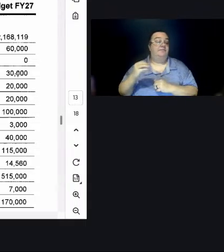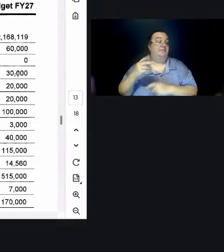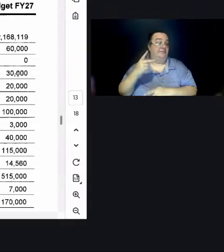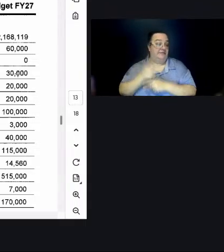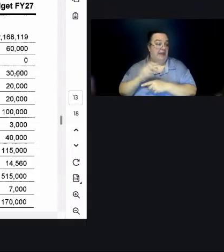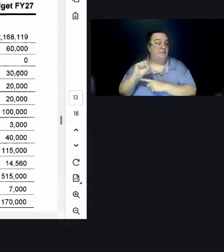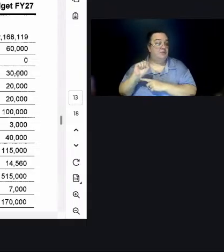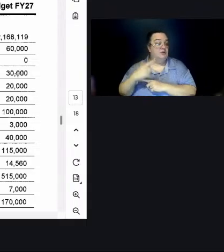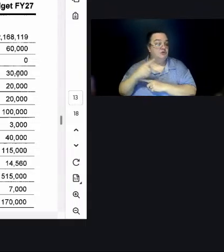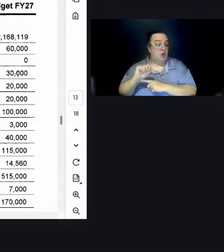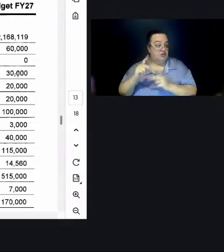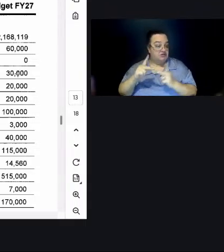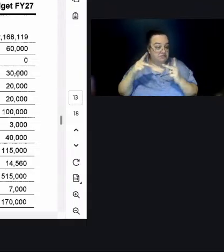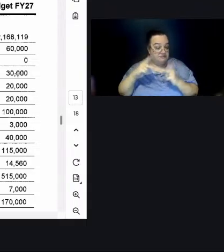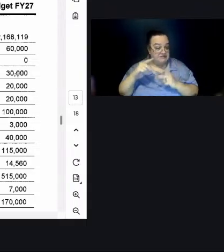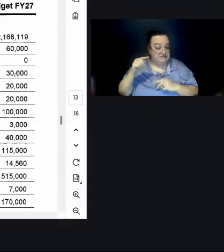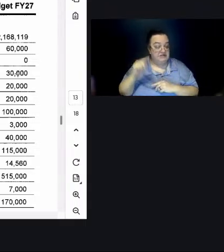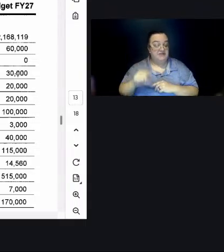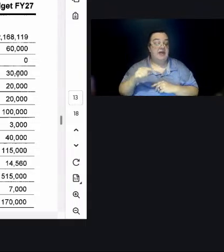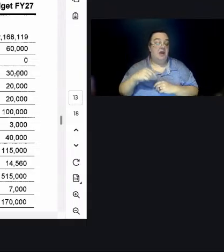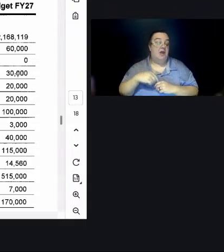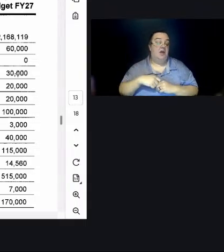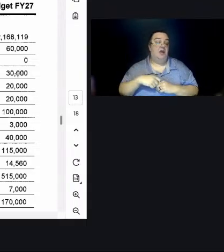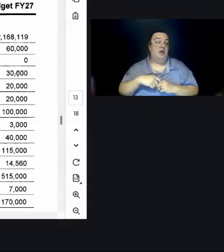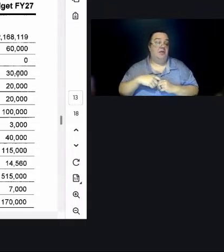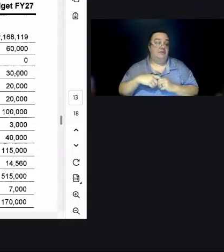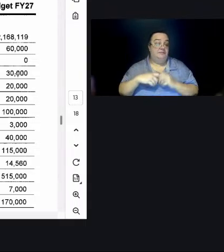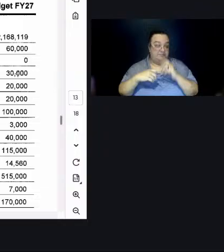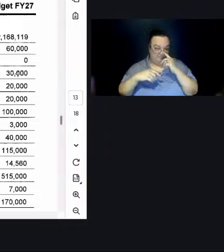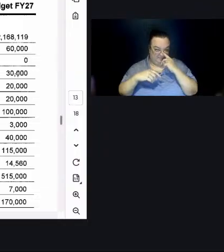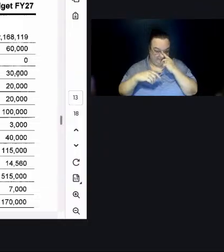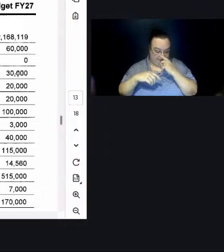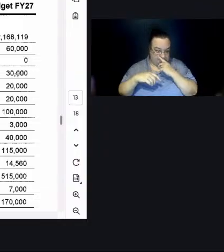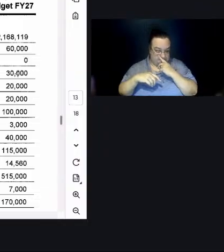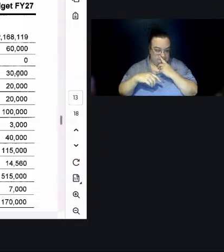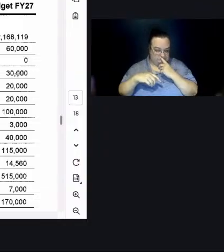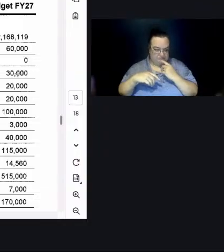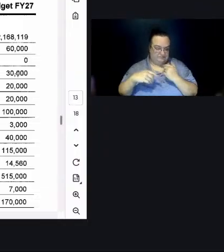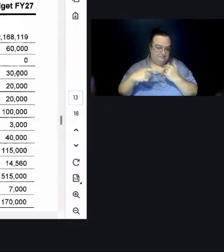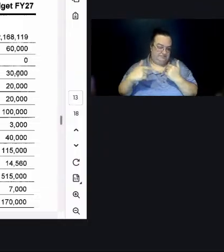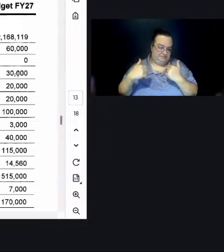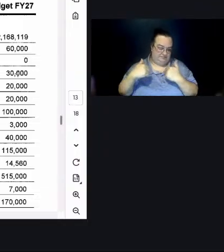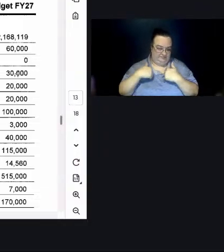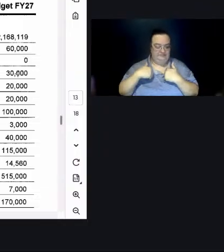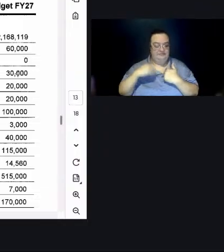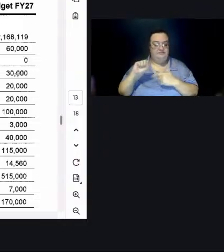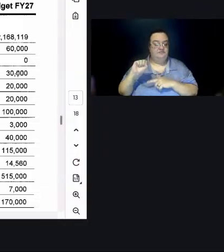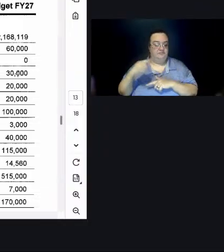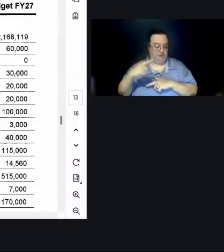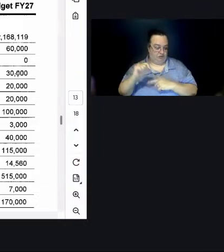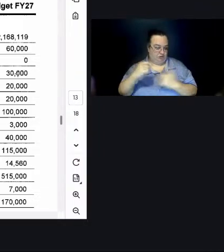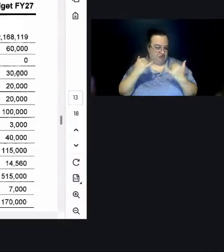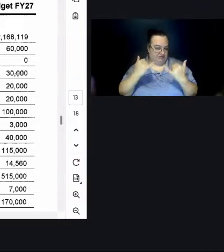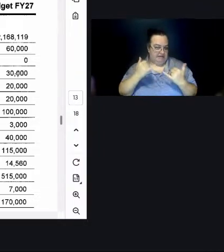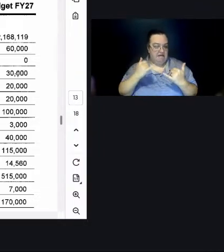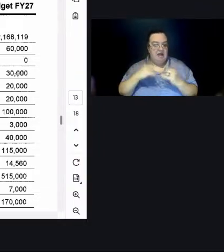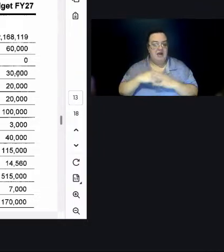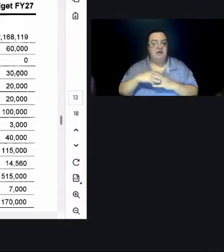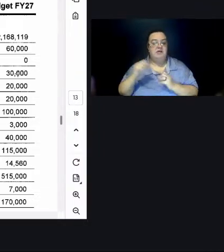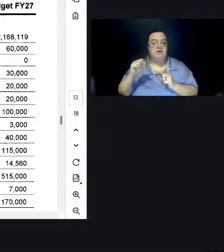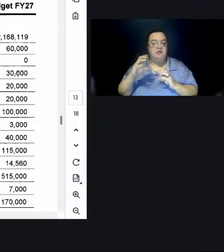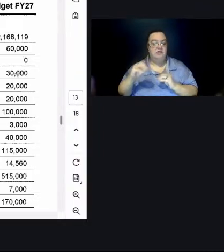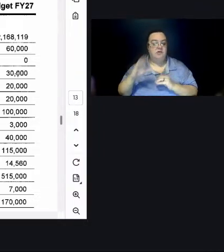got a well-trained detective sergeant now So we'll just be reallocating